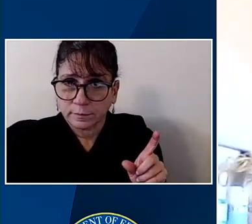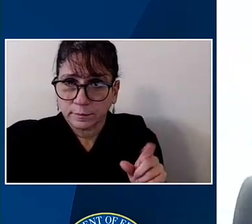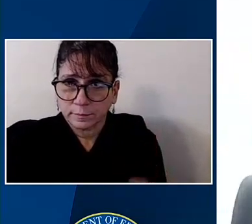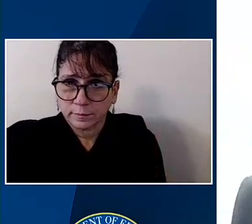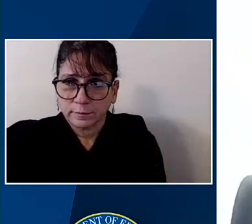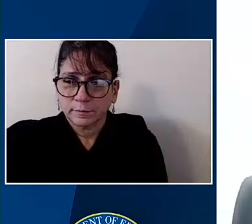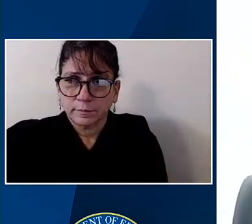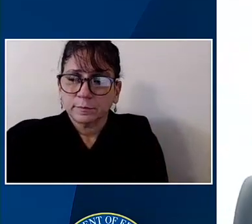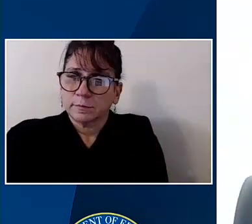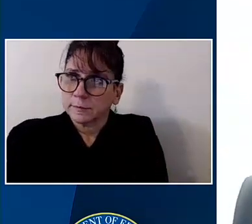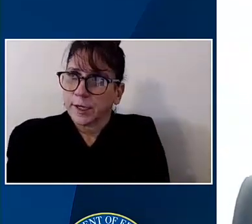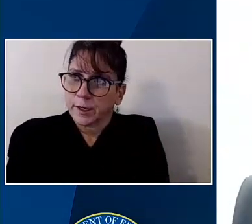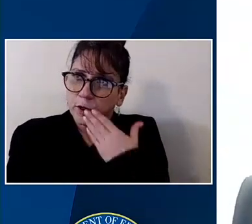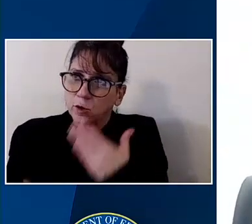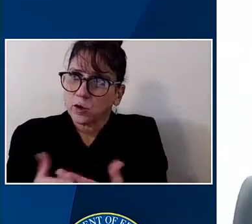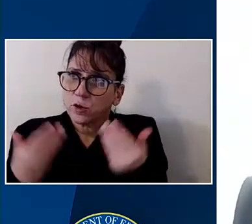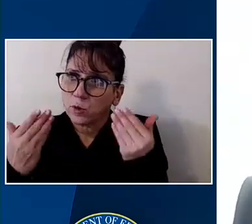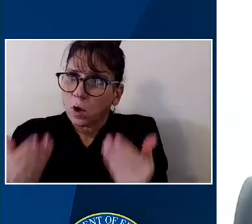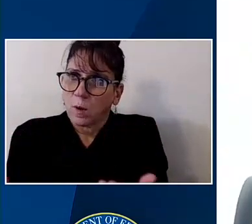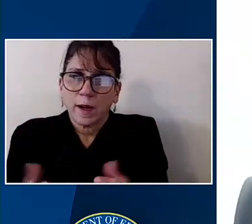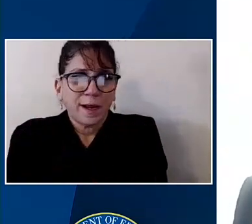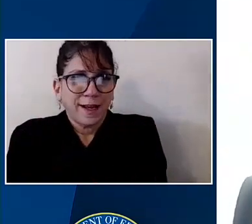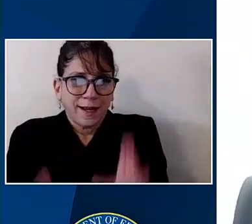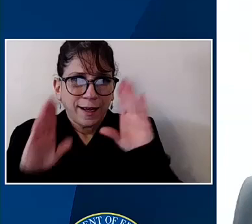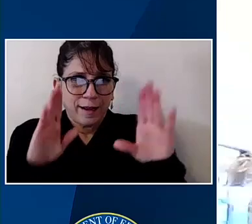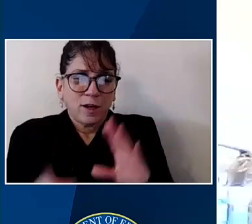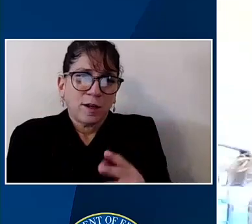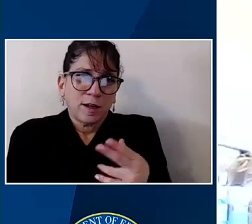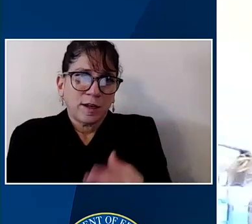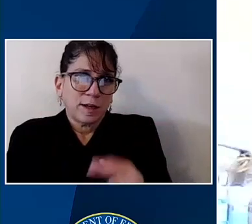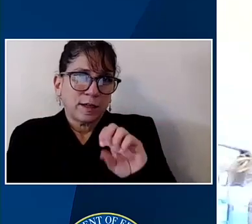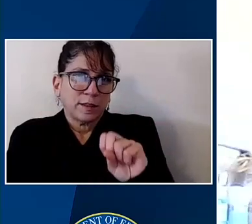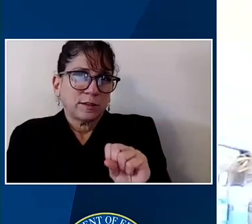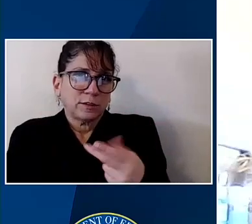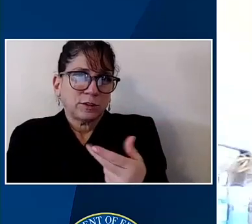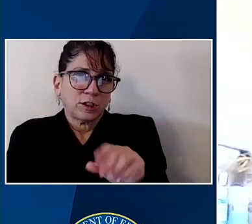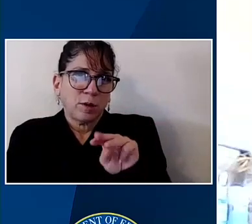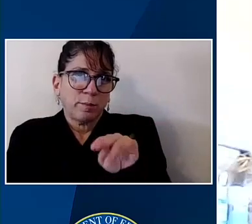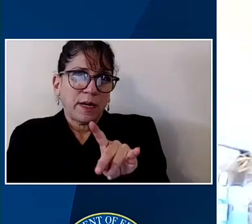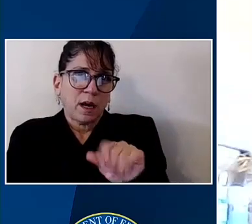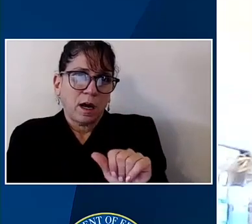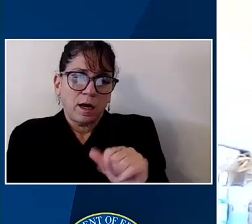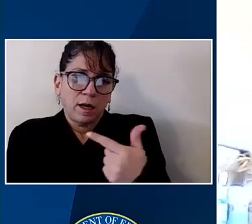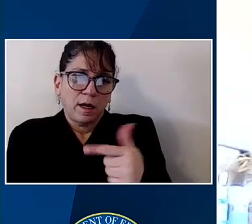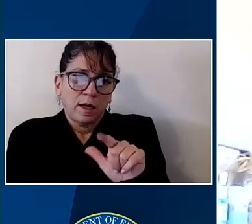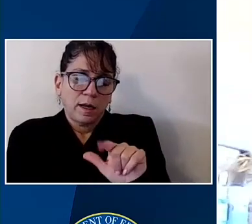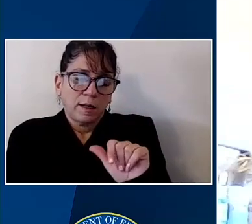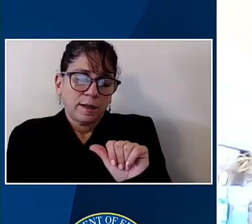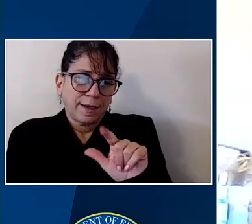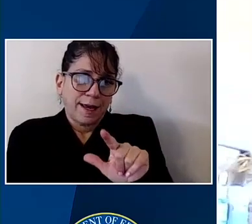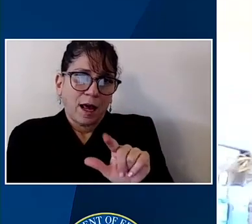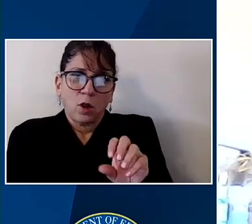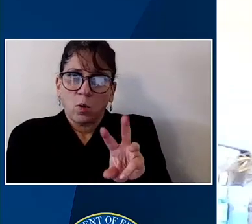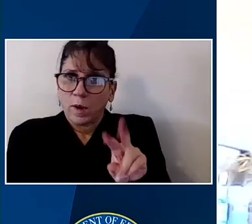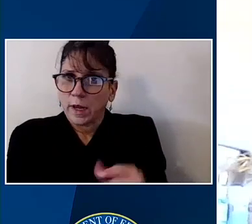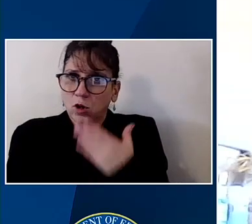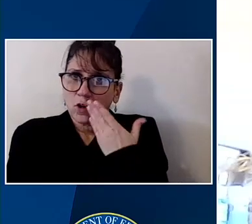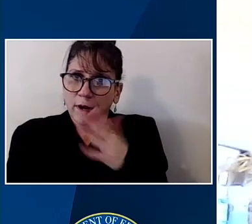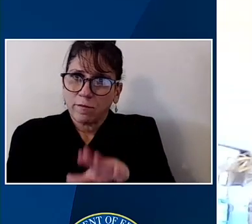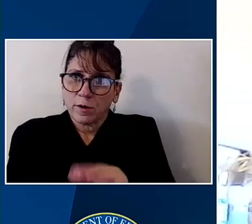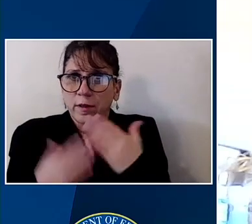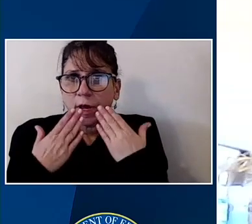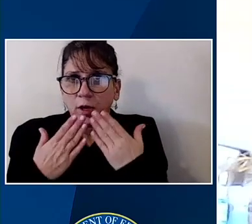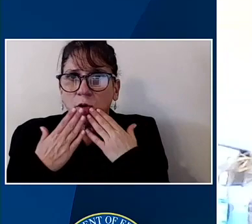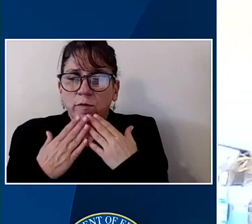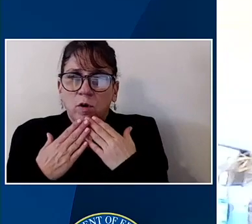Okay. Yeah, you're good to go. Yes. Hello, my name is Shamika Galloway. Good afternoon, everyone, and thank you for your public